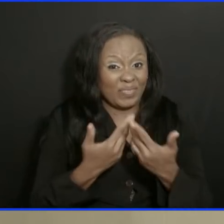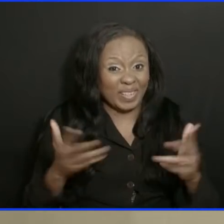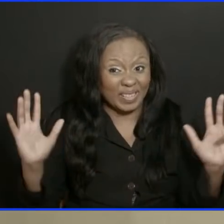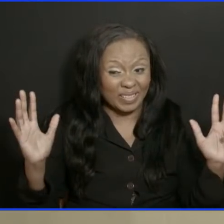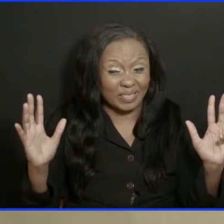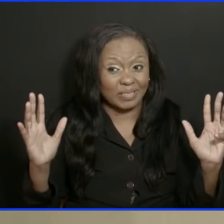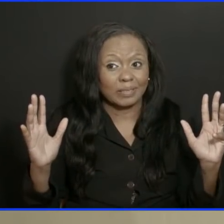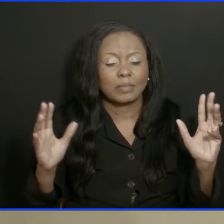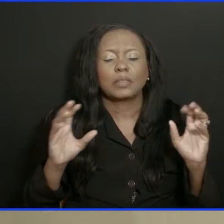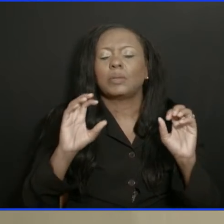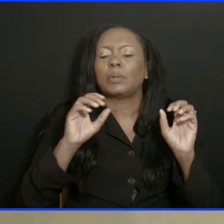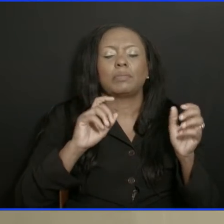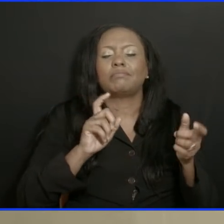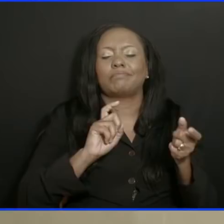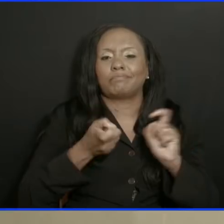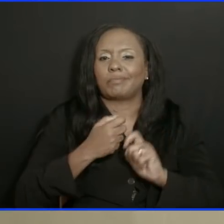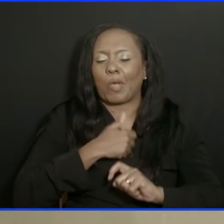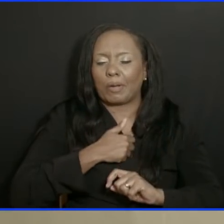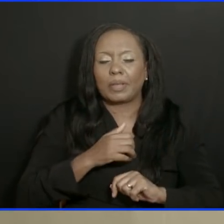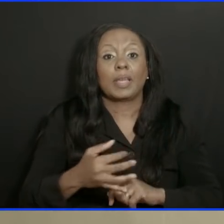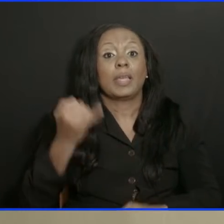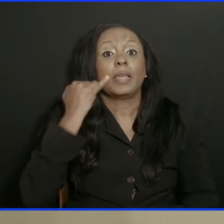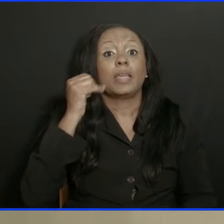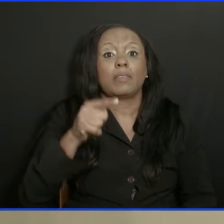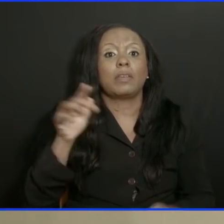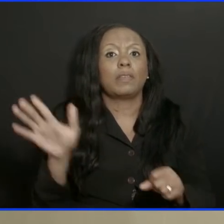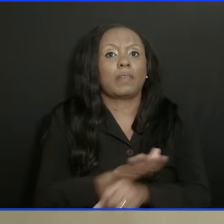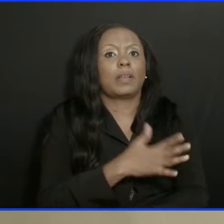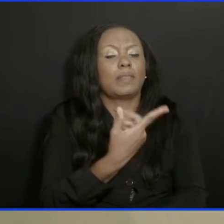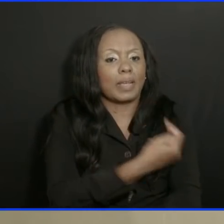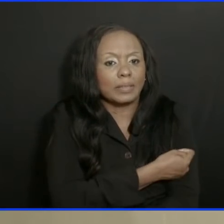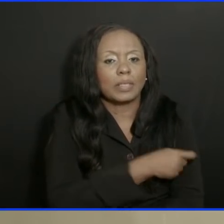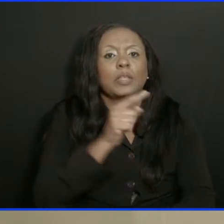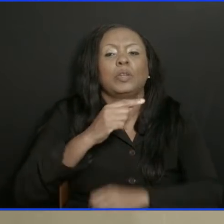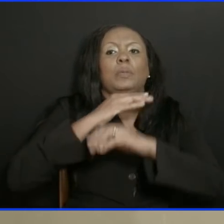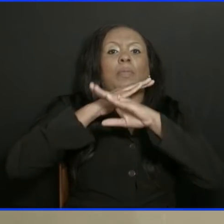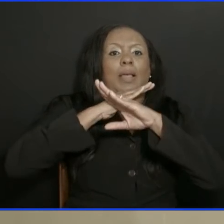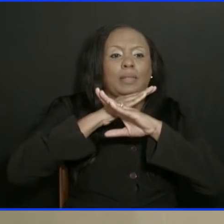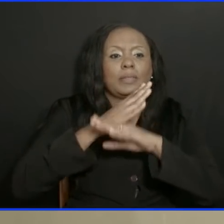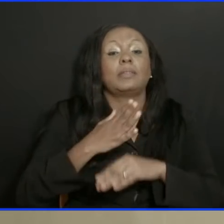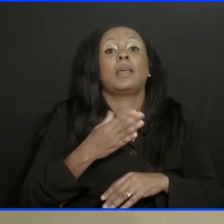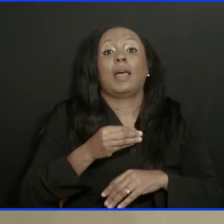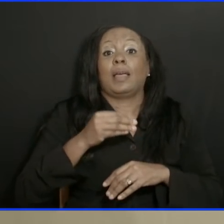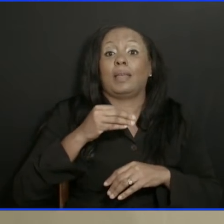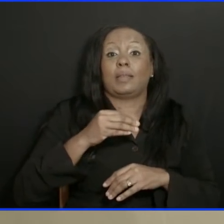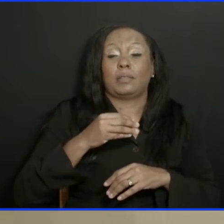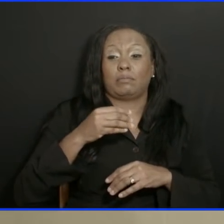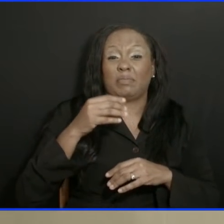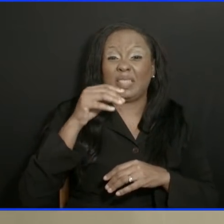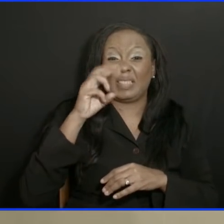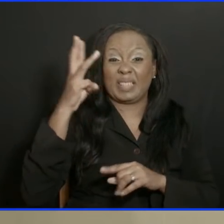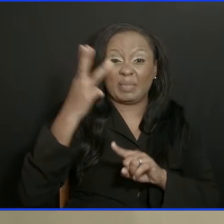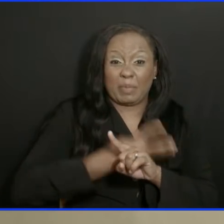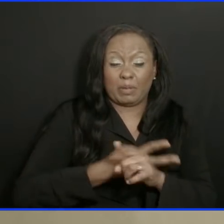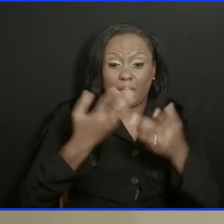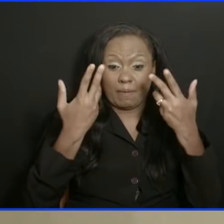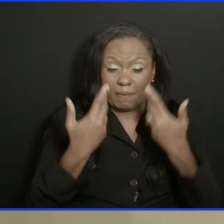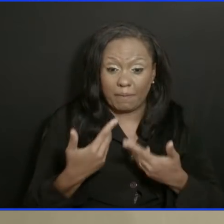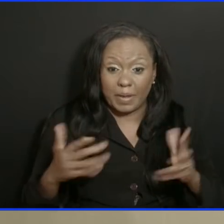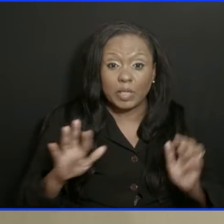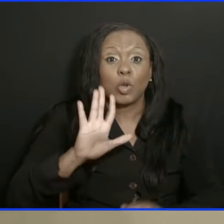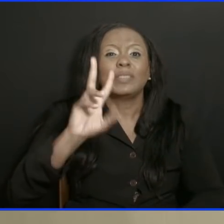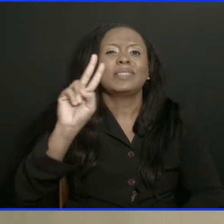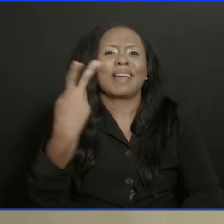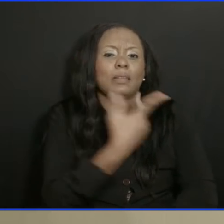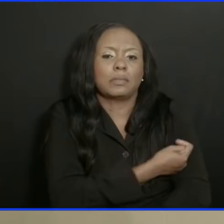let me rephrase that. So you're fully vaccinated and well protected up to 6 months after your second